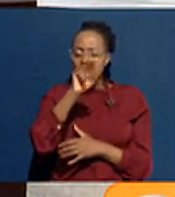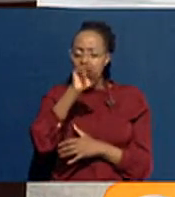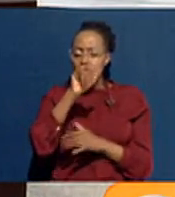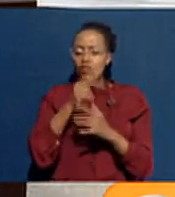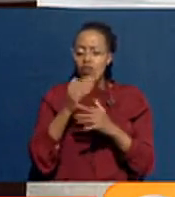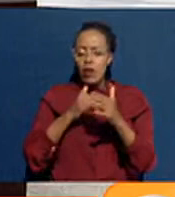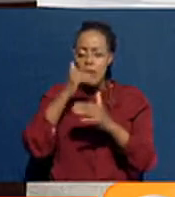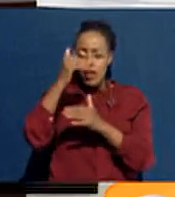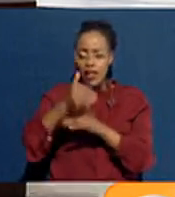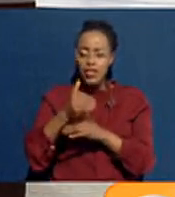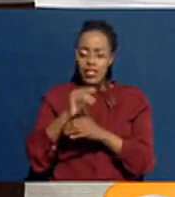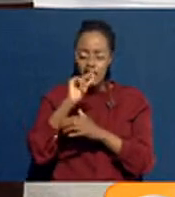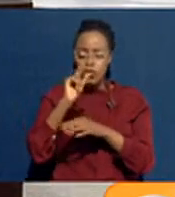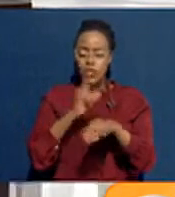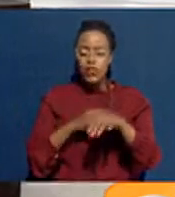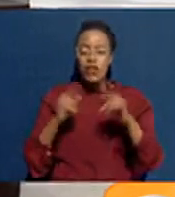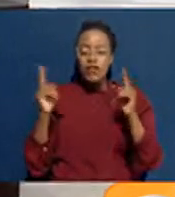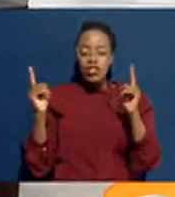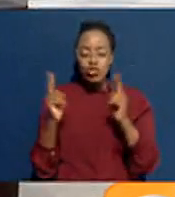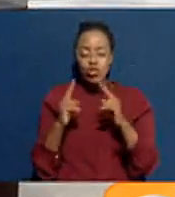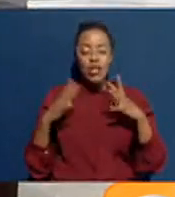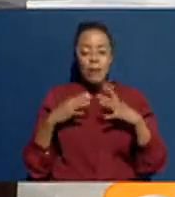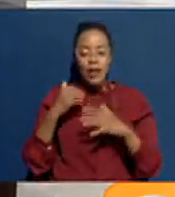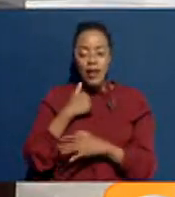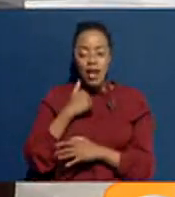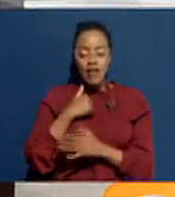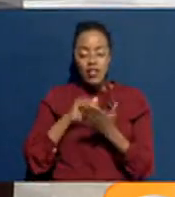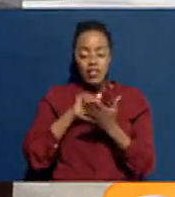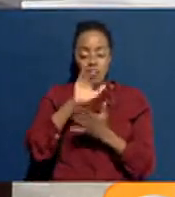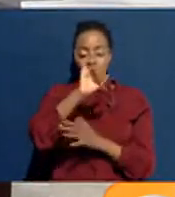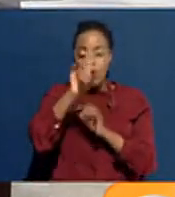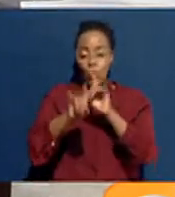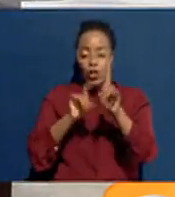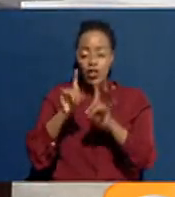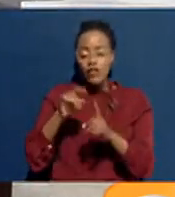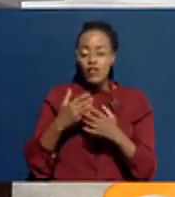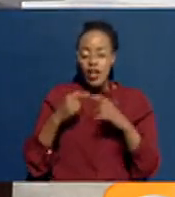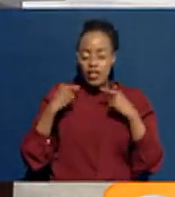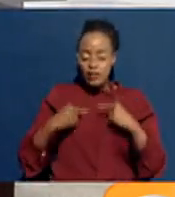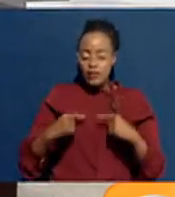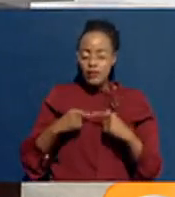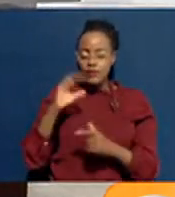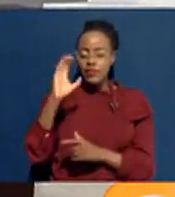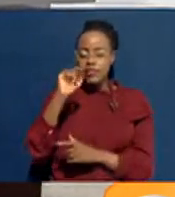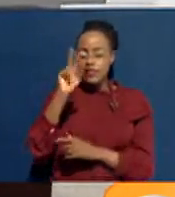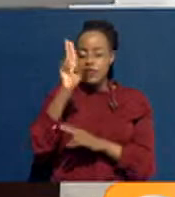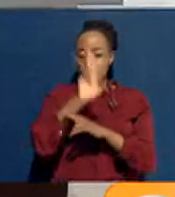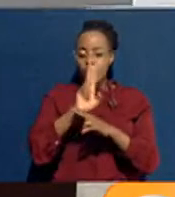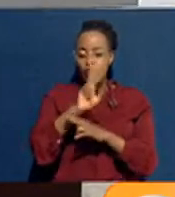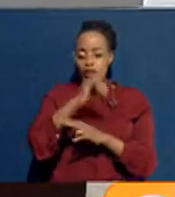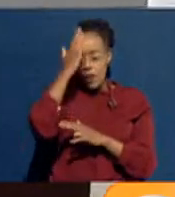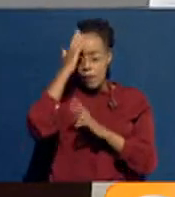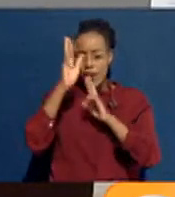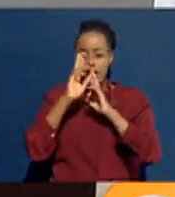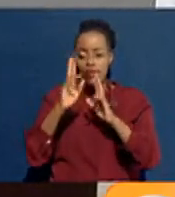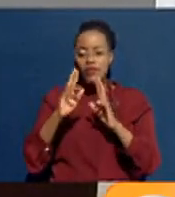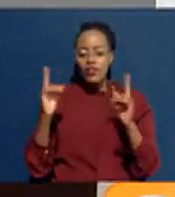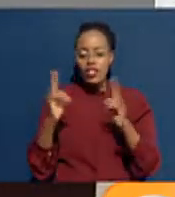up in just a bit. But for now, let's take a quick break here on the Monday Report. Send in your questions at Trevor Mbidi at Citizen TV Kenya. Use the hashtag Monday Report. See you in just a bit.